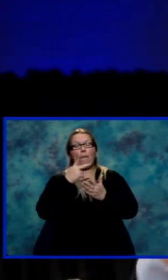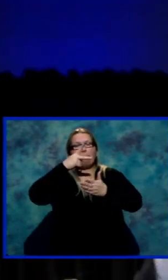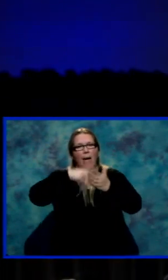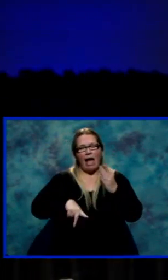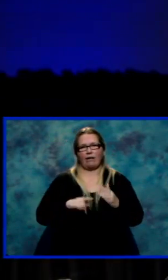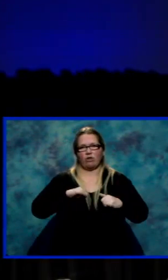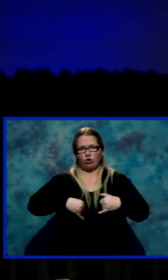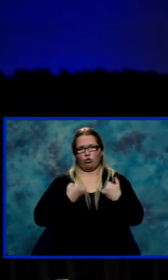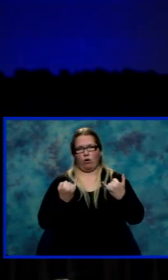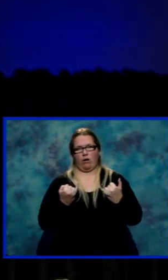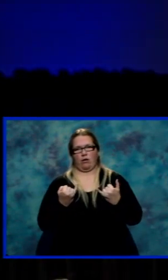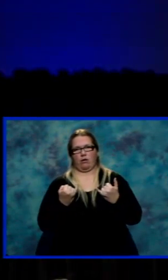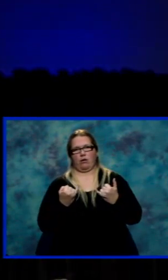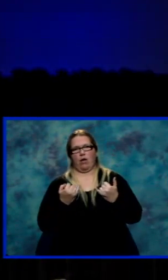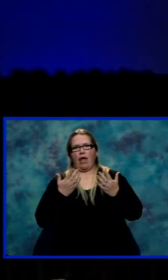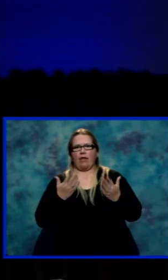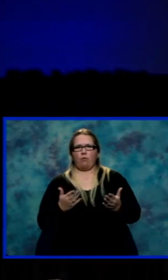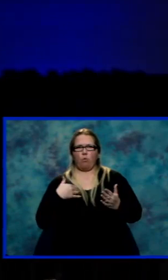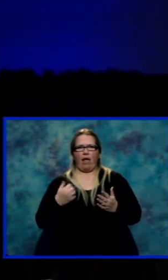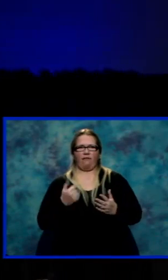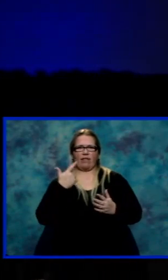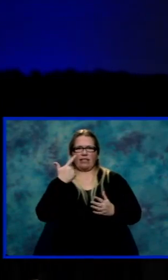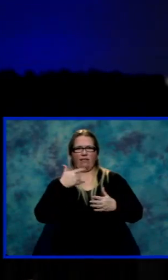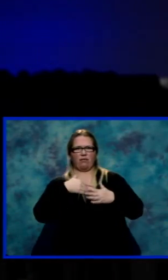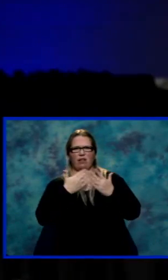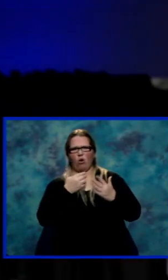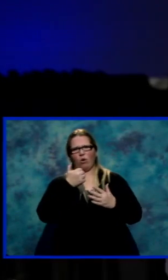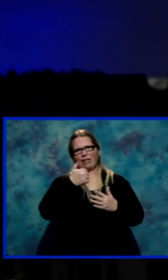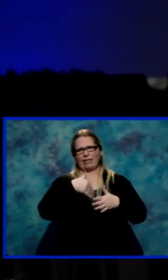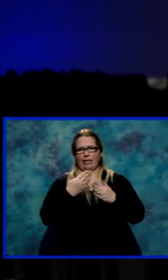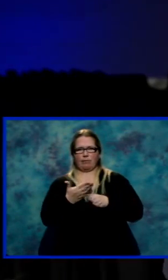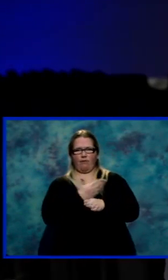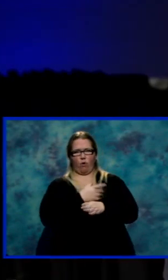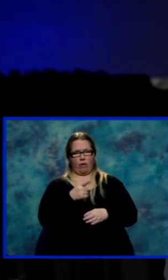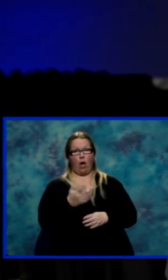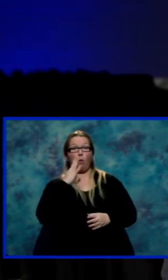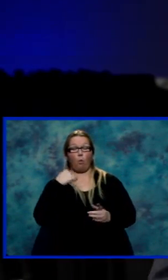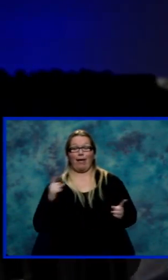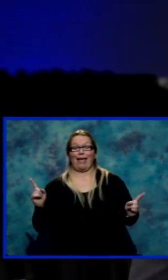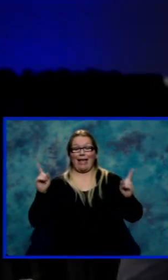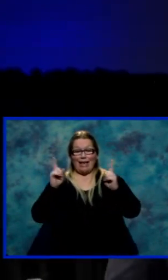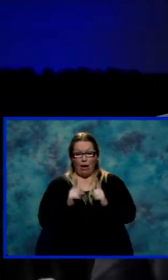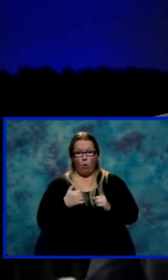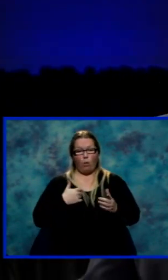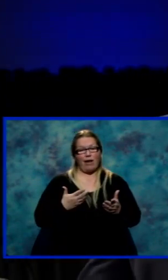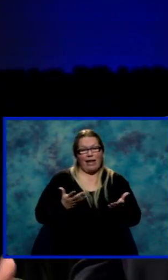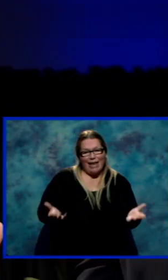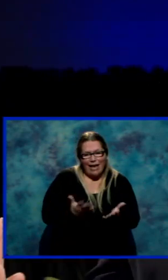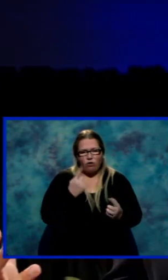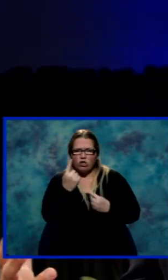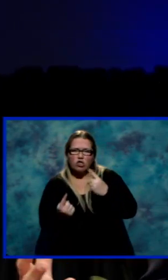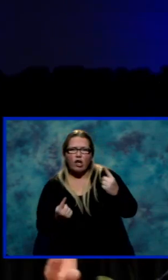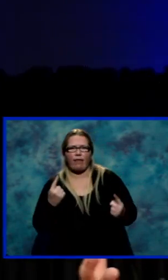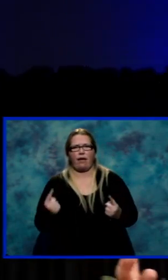missional presence that we've had over the 7 days or the 6 days preceding. And when we come together, it's about encouraging one another. It's